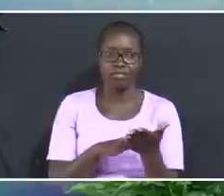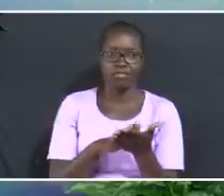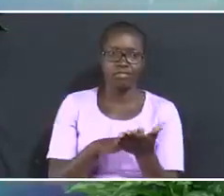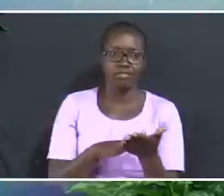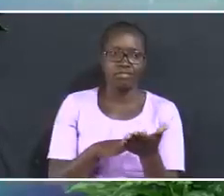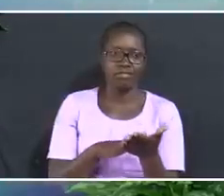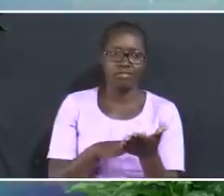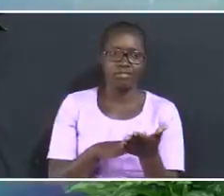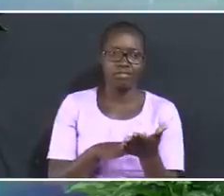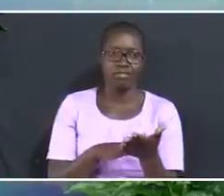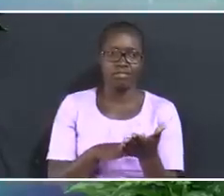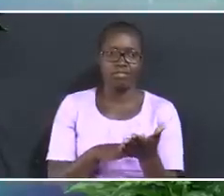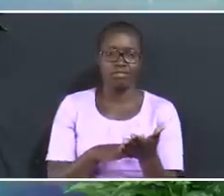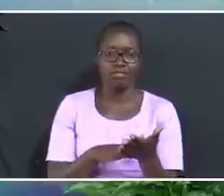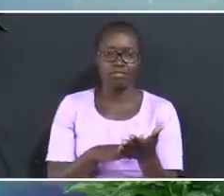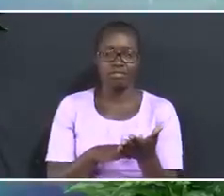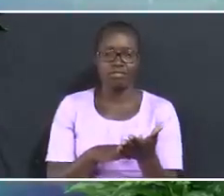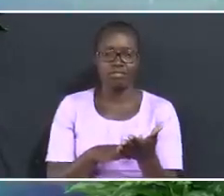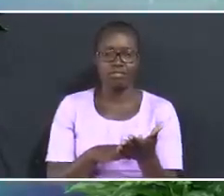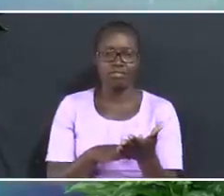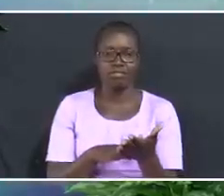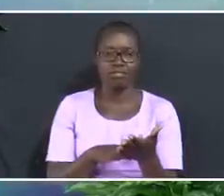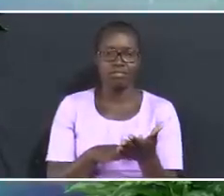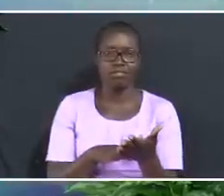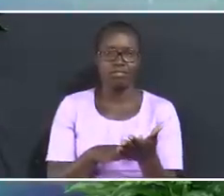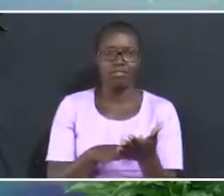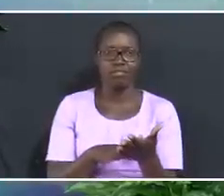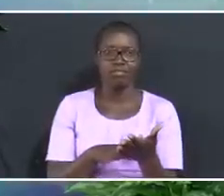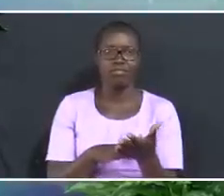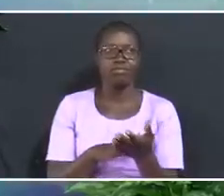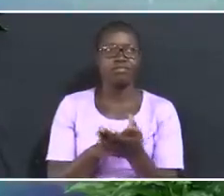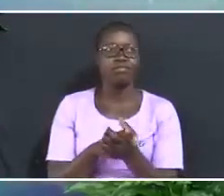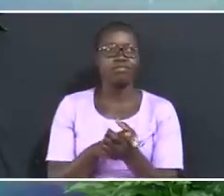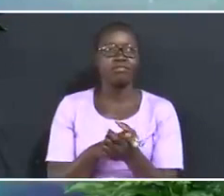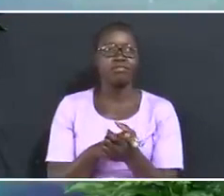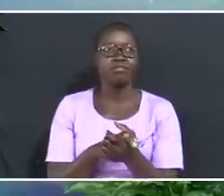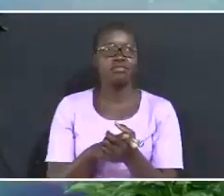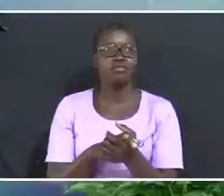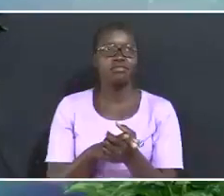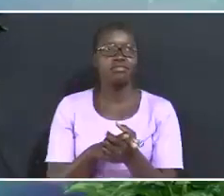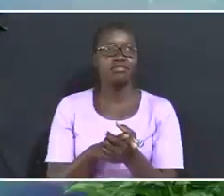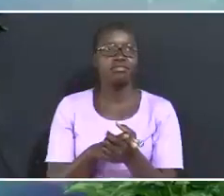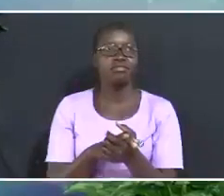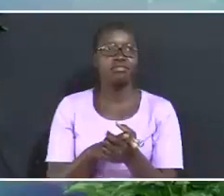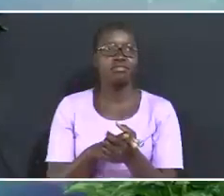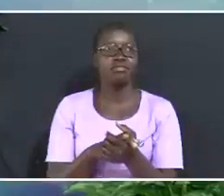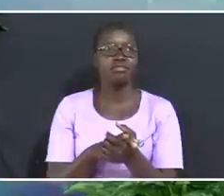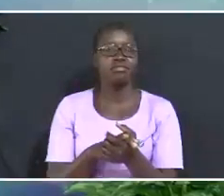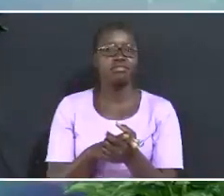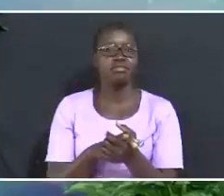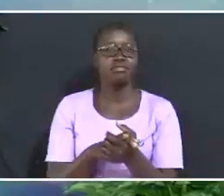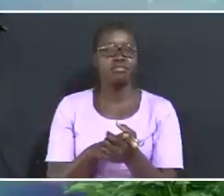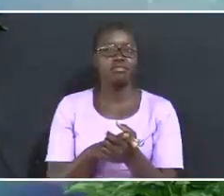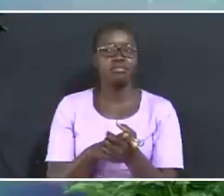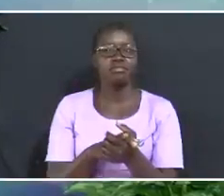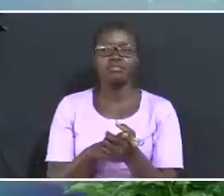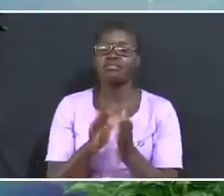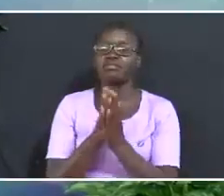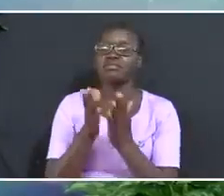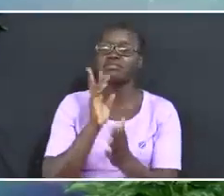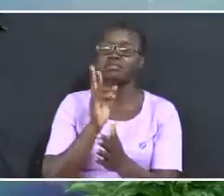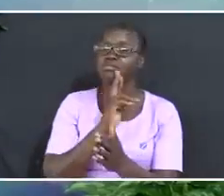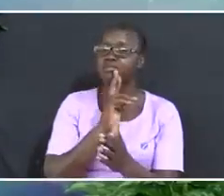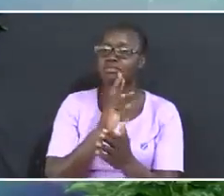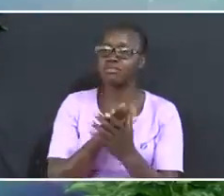basic. That's basic of that. Let me go to the book of Romans chapter